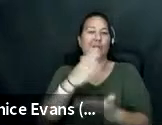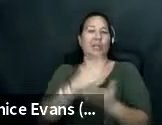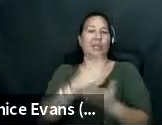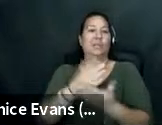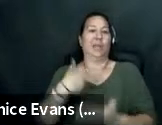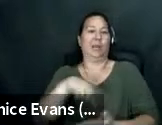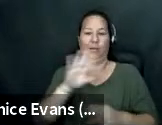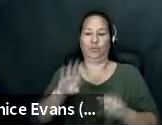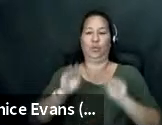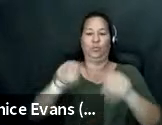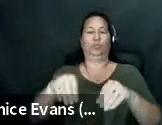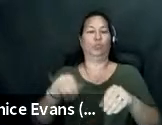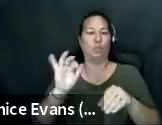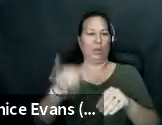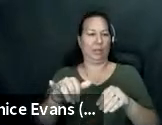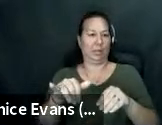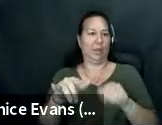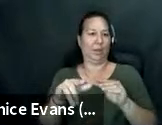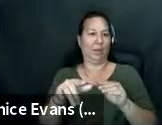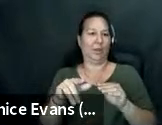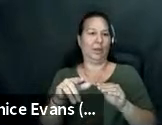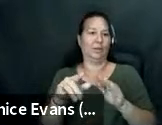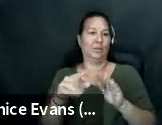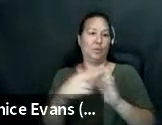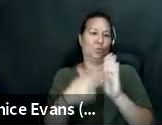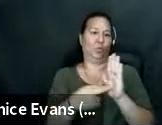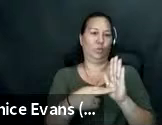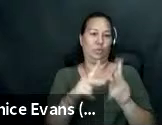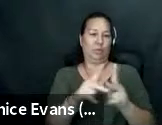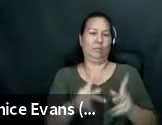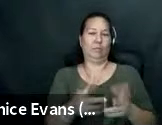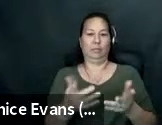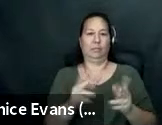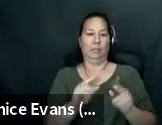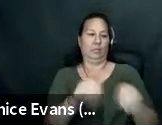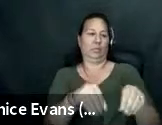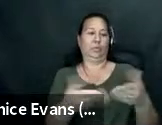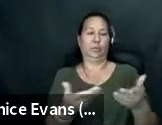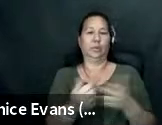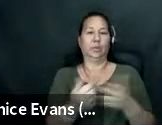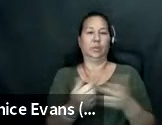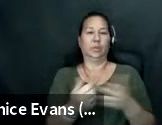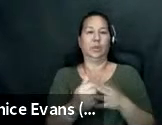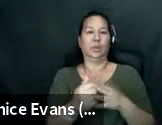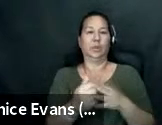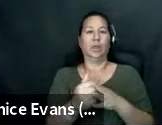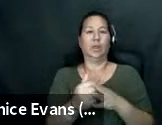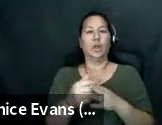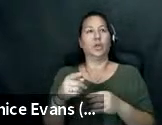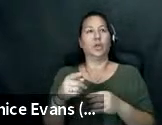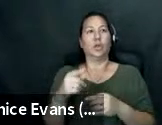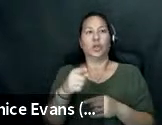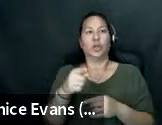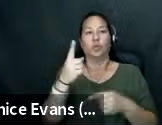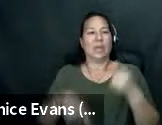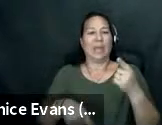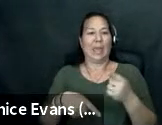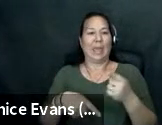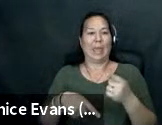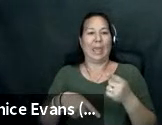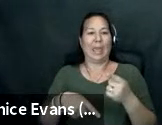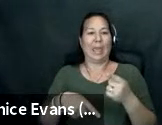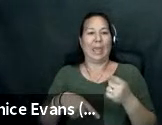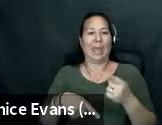to continue to wear face coverings. And so I don't think you can infer somebody's status by wearing a face